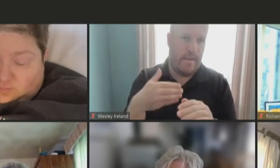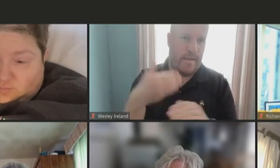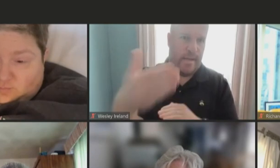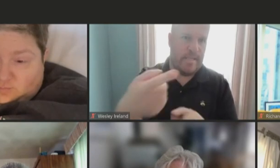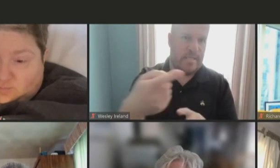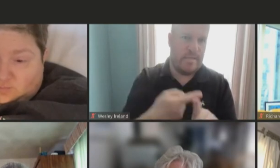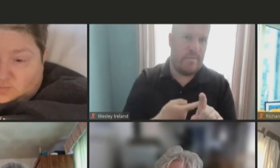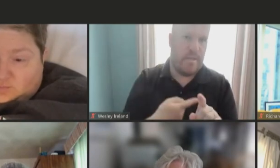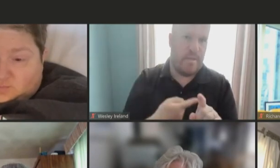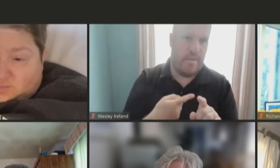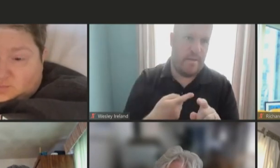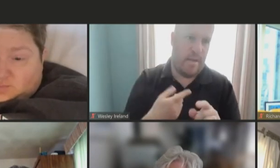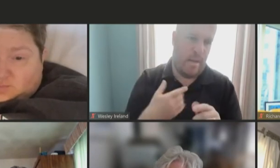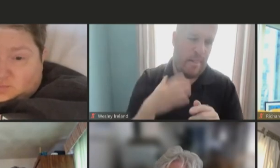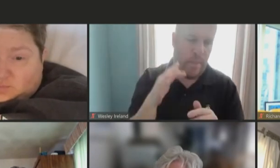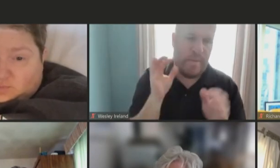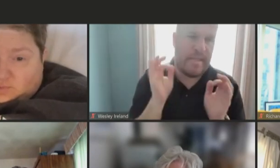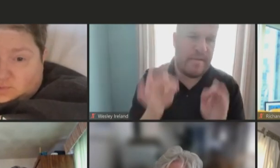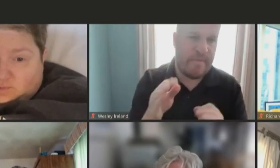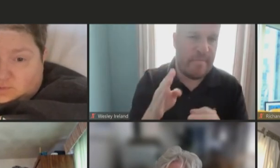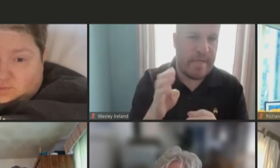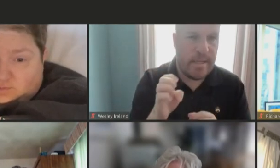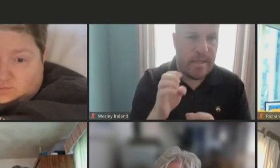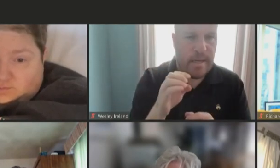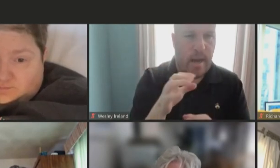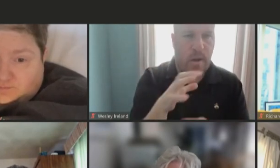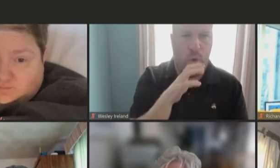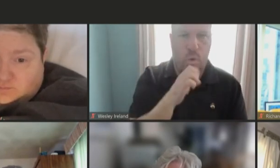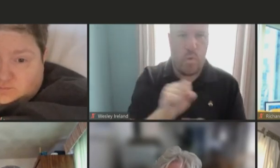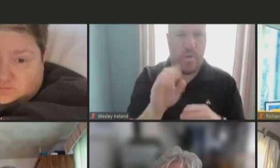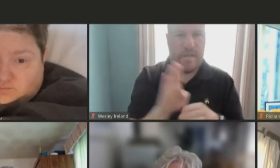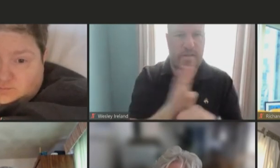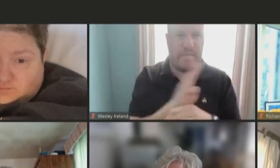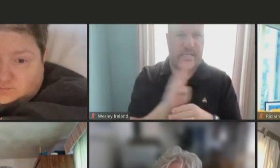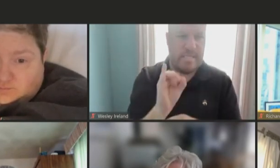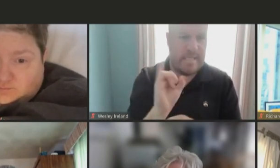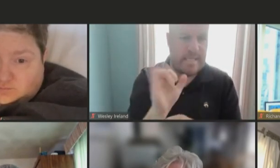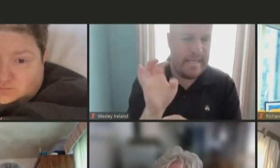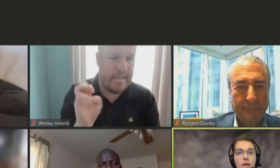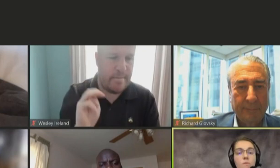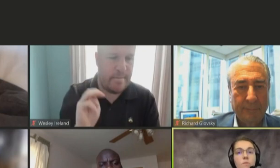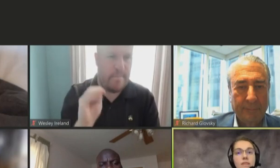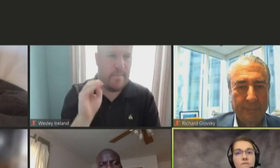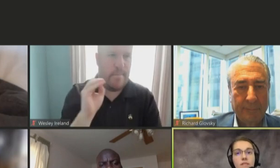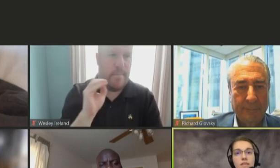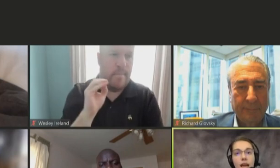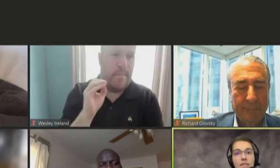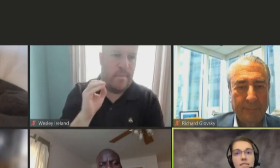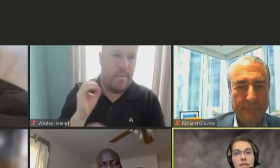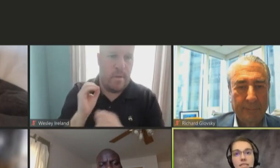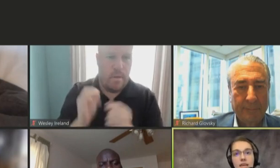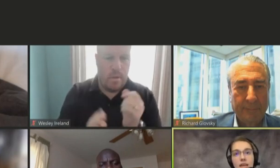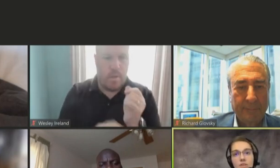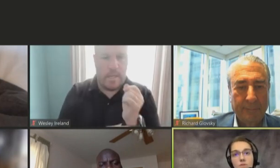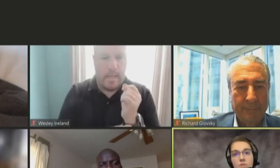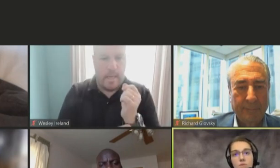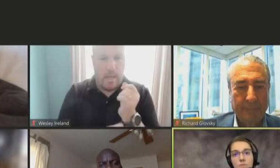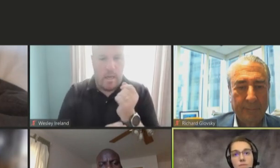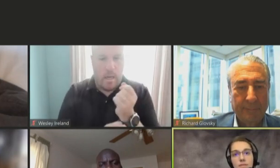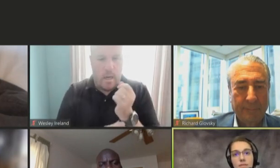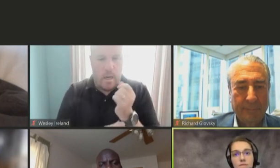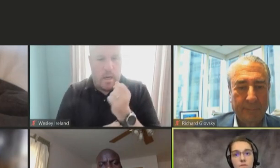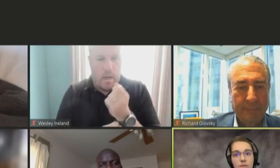So we can discuss this further at next month's meeting, and we definitely can discuss that under